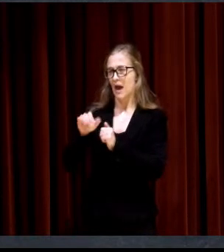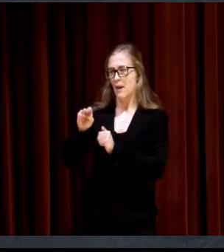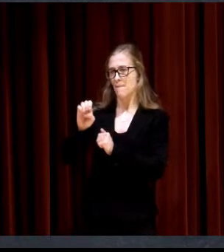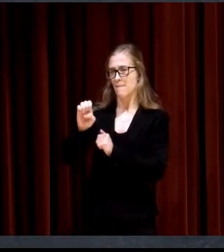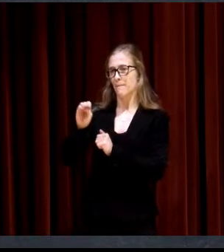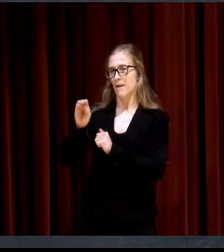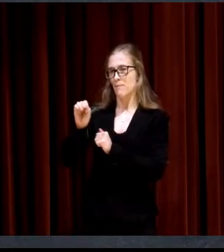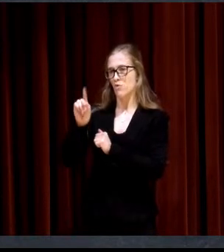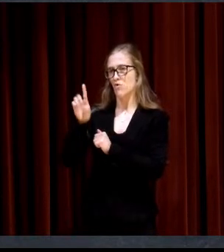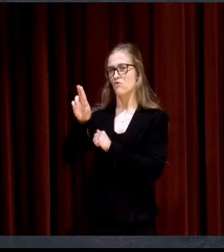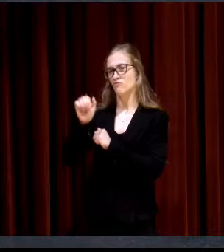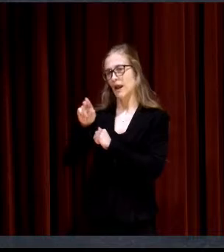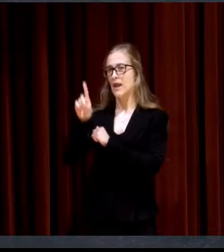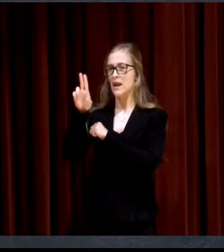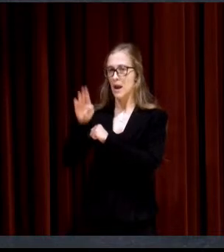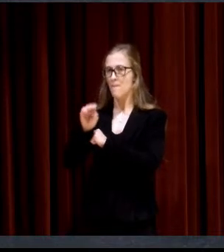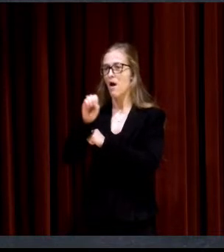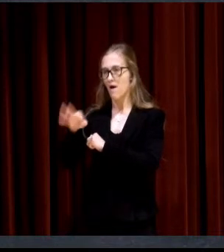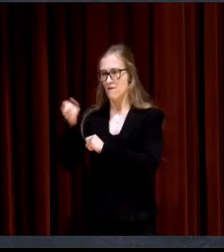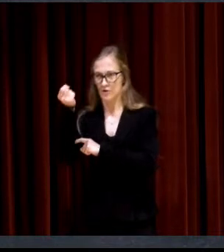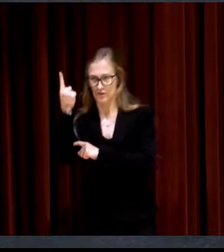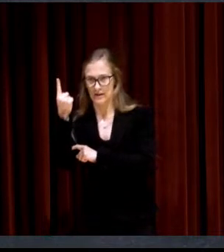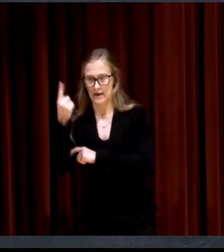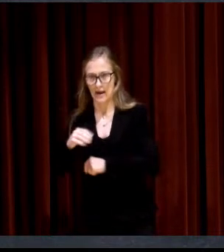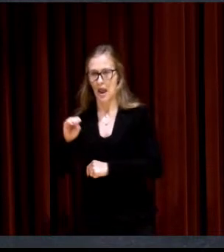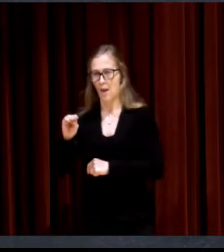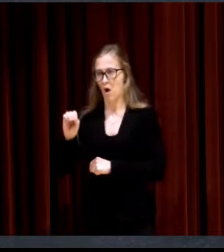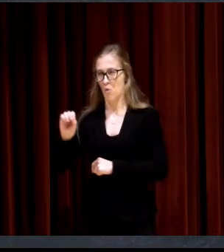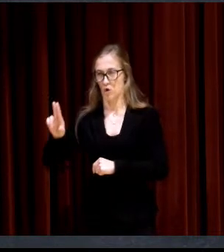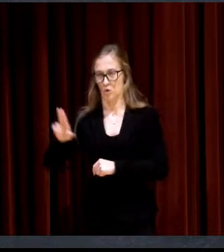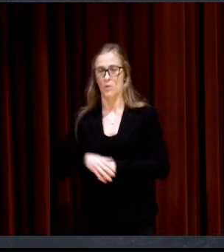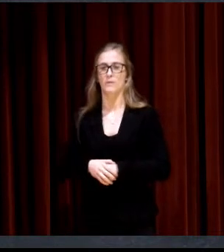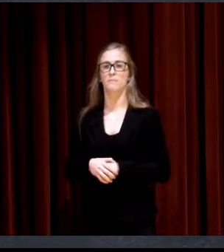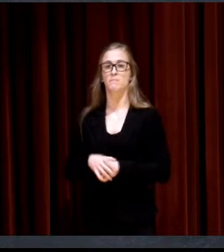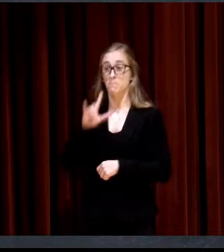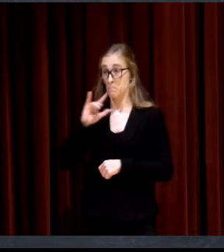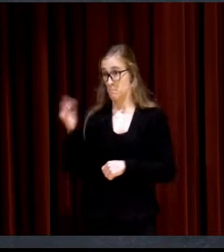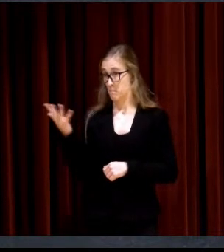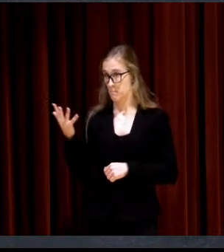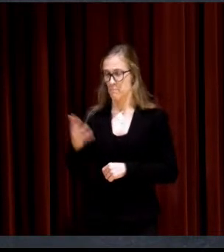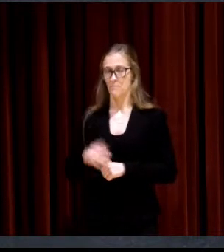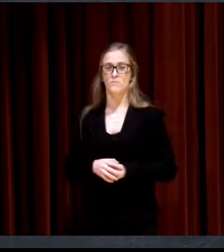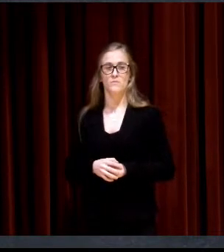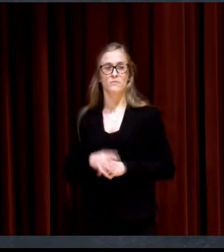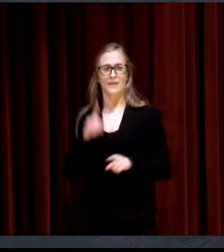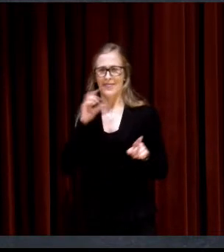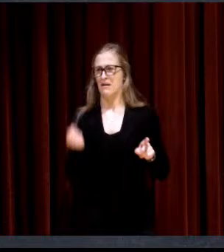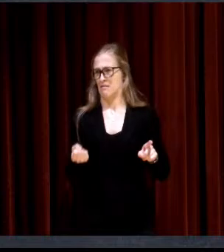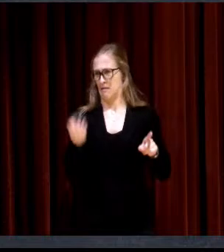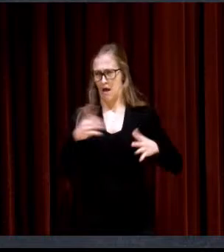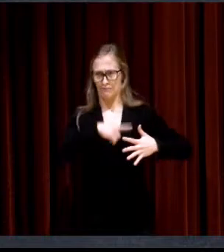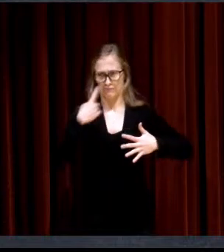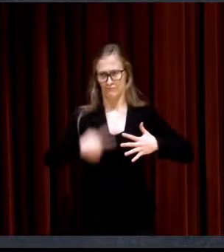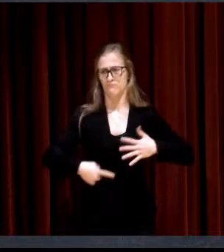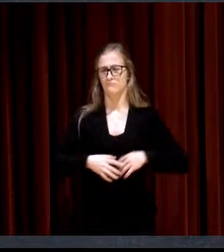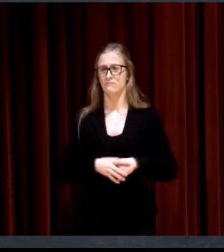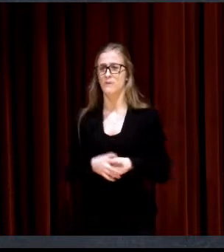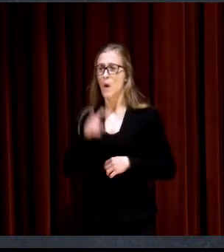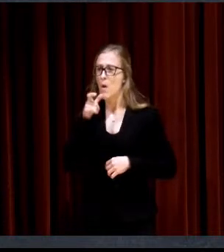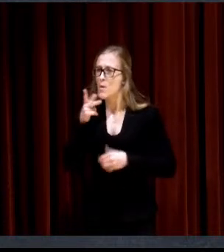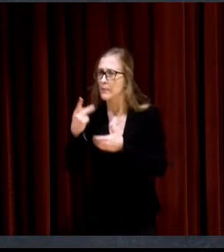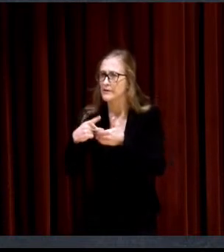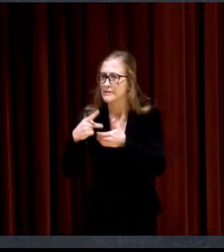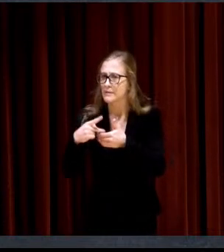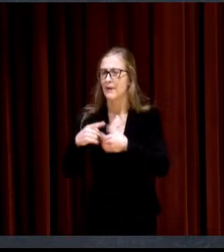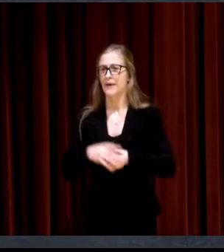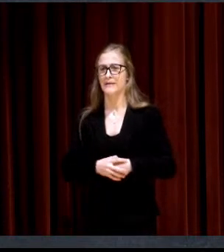so we're all on the same page. What could it look like? I think there's lots of things. We can talk about who participates.